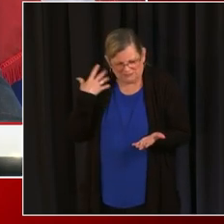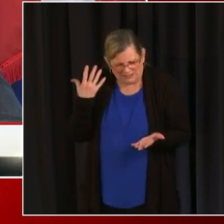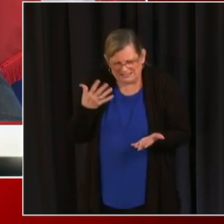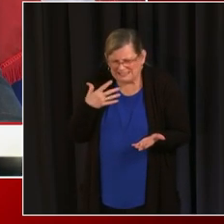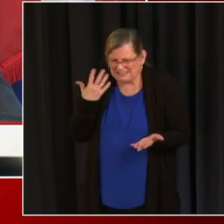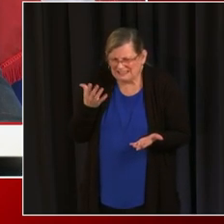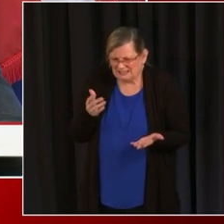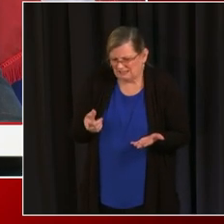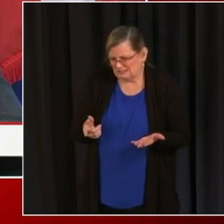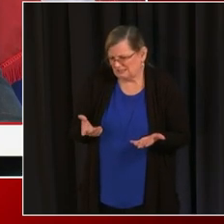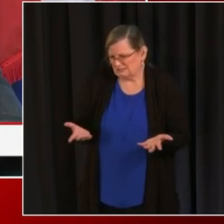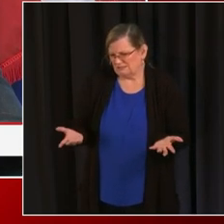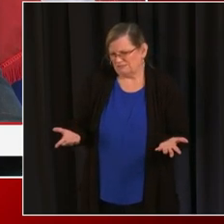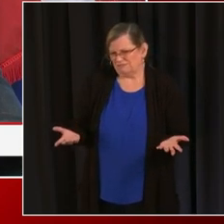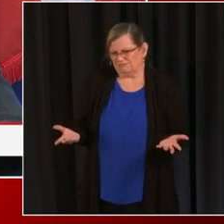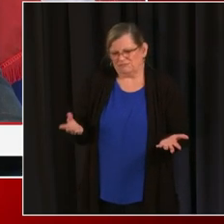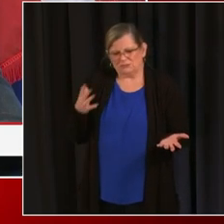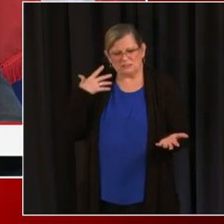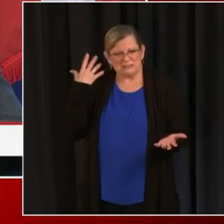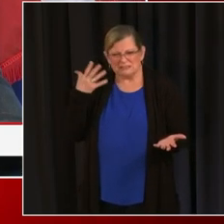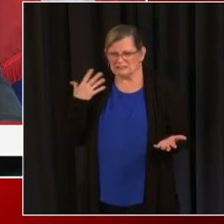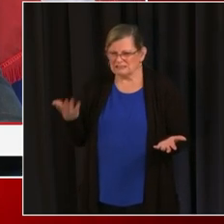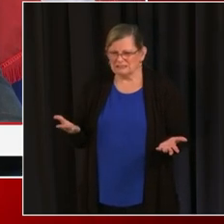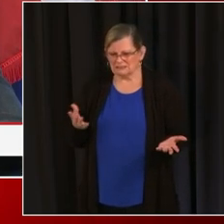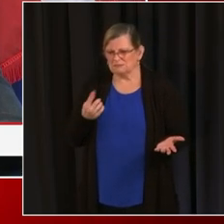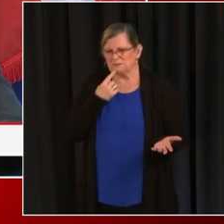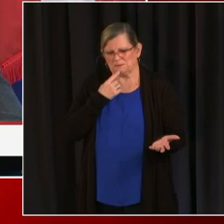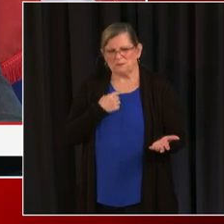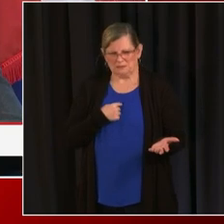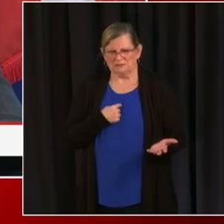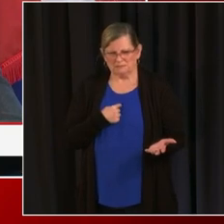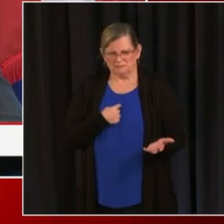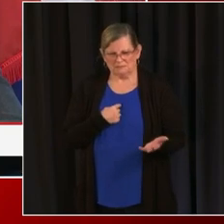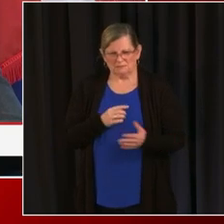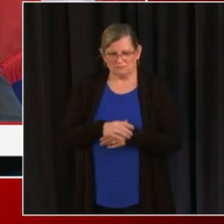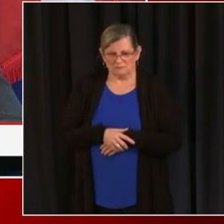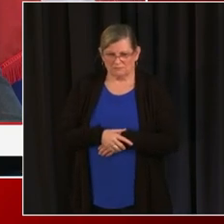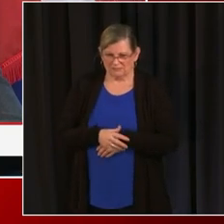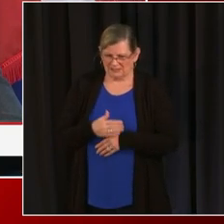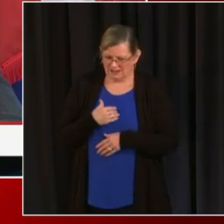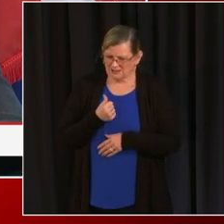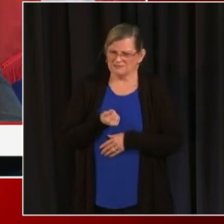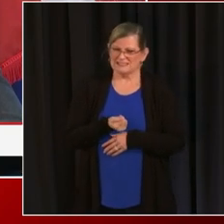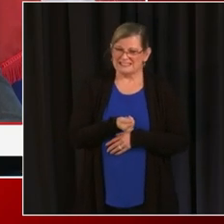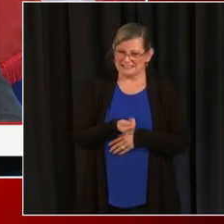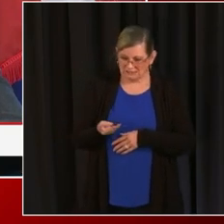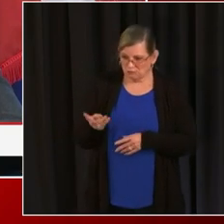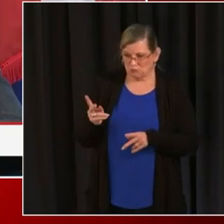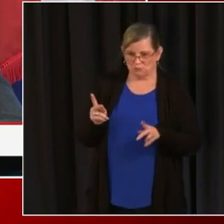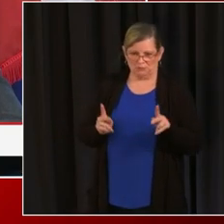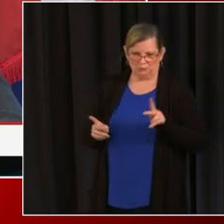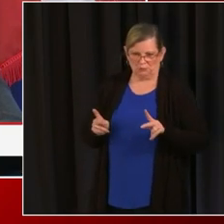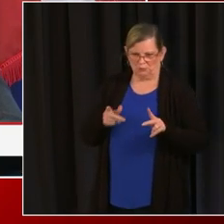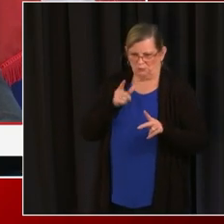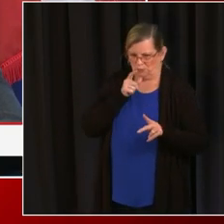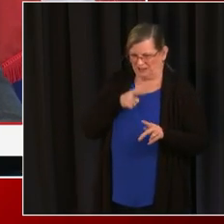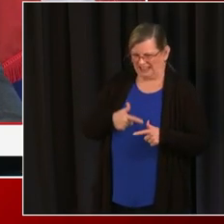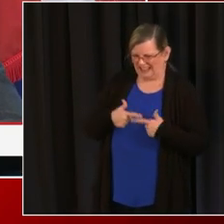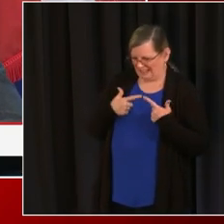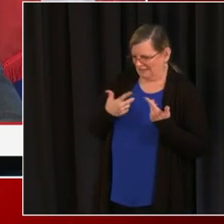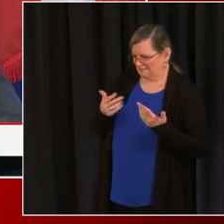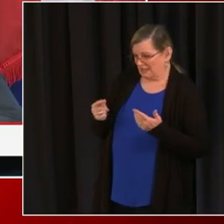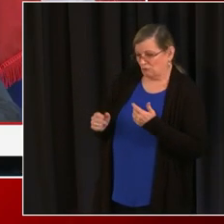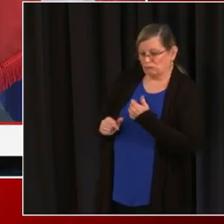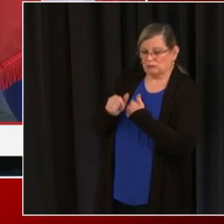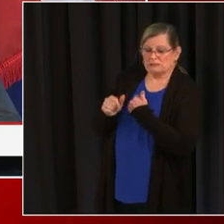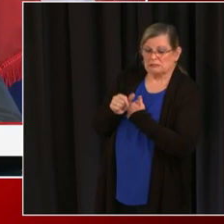and ridiculous a situation that is. And you have several people whose families,